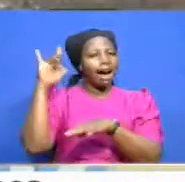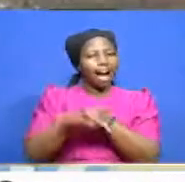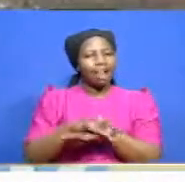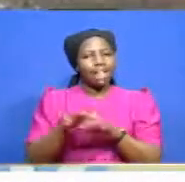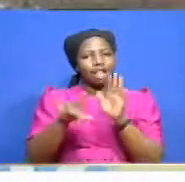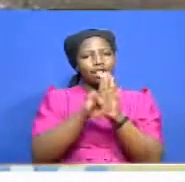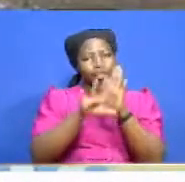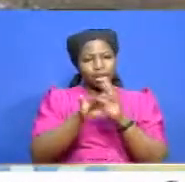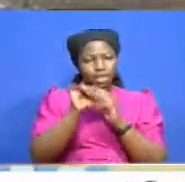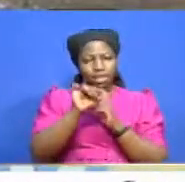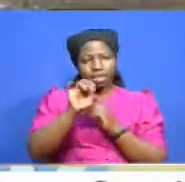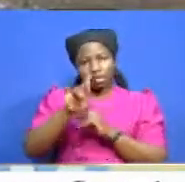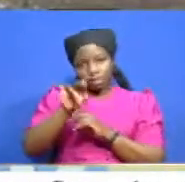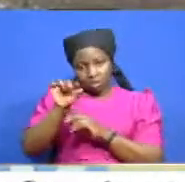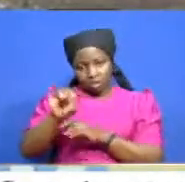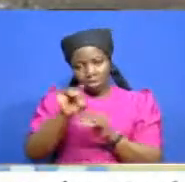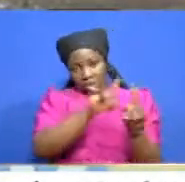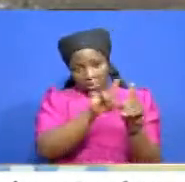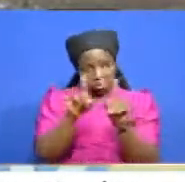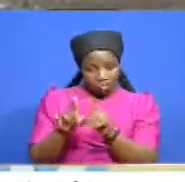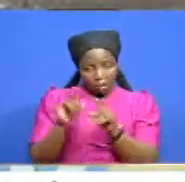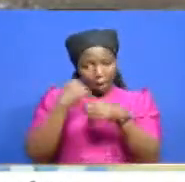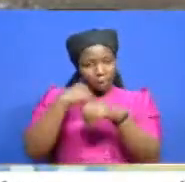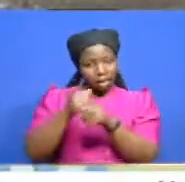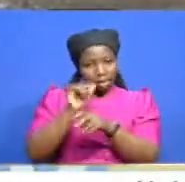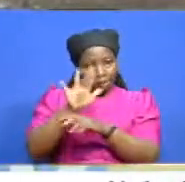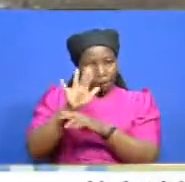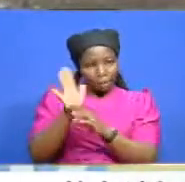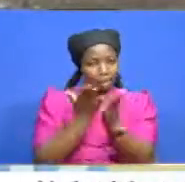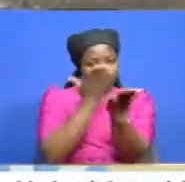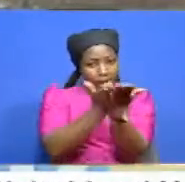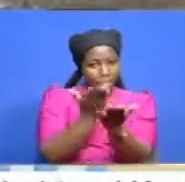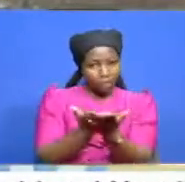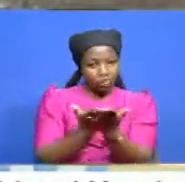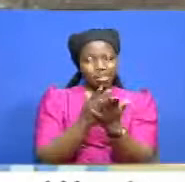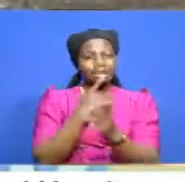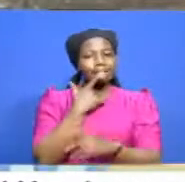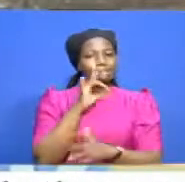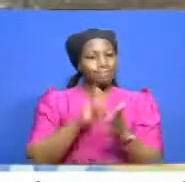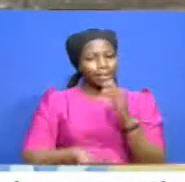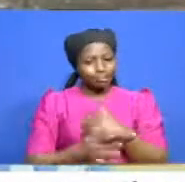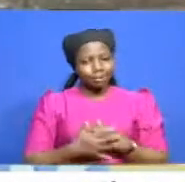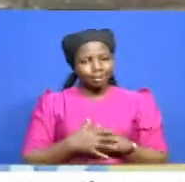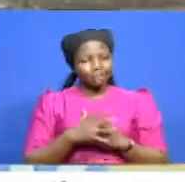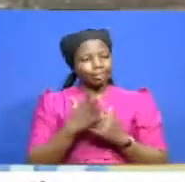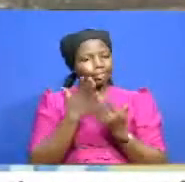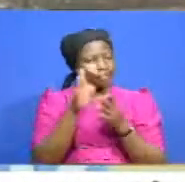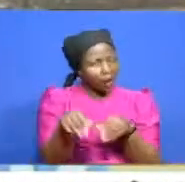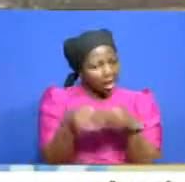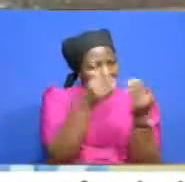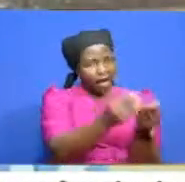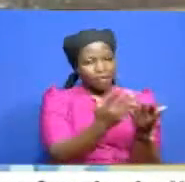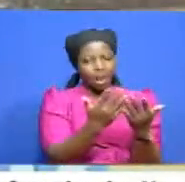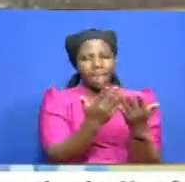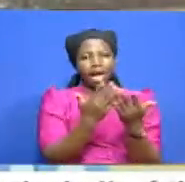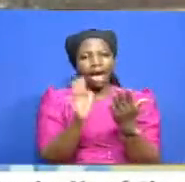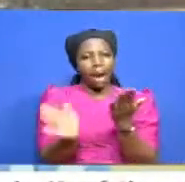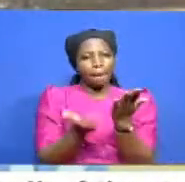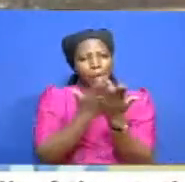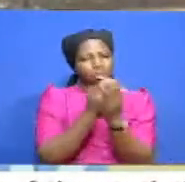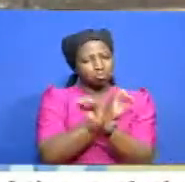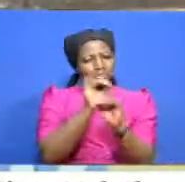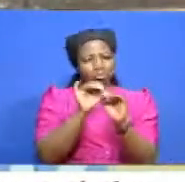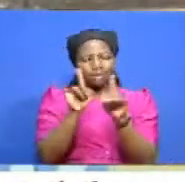Kithi also made his submissions, and he argued that they were not served with applications as the court had